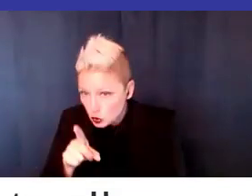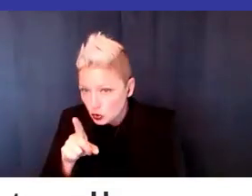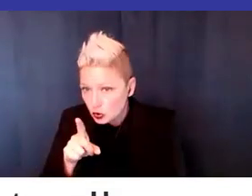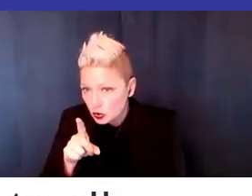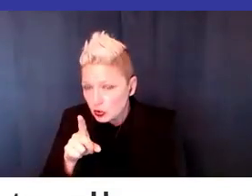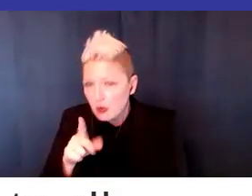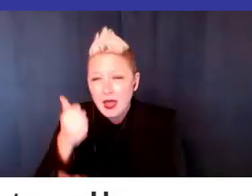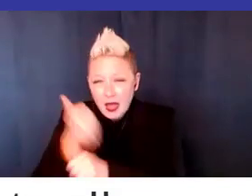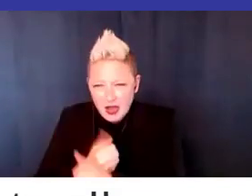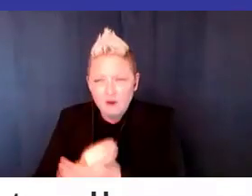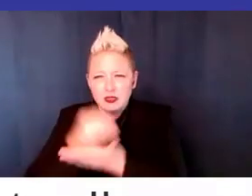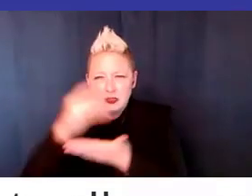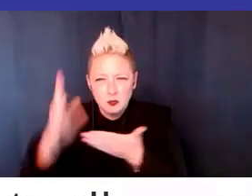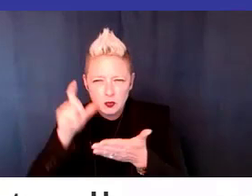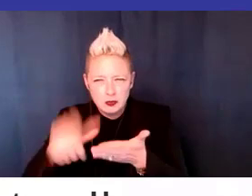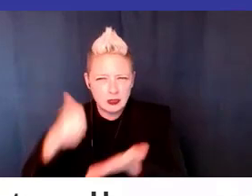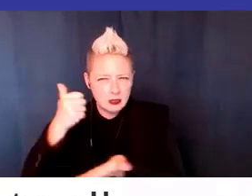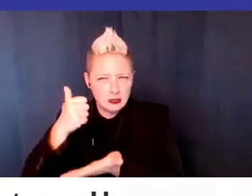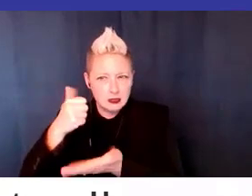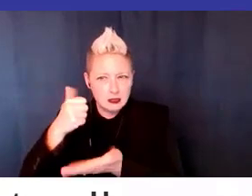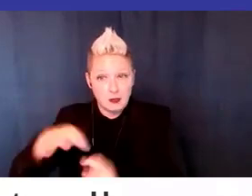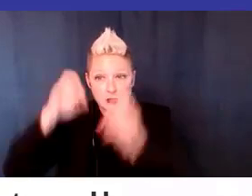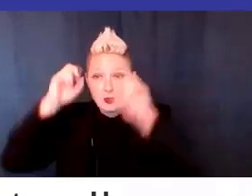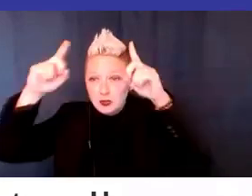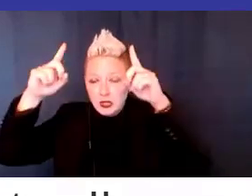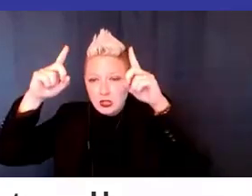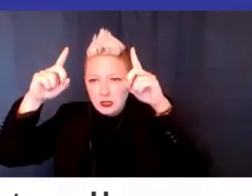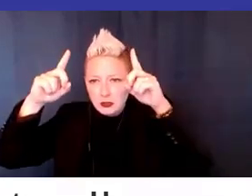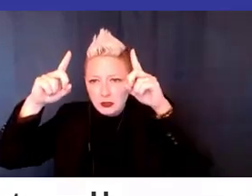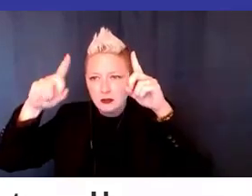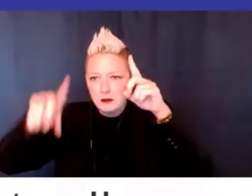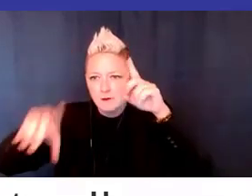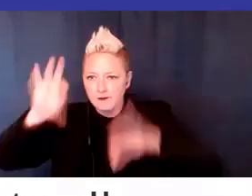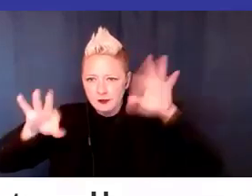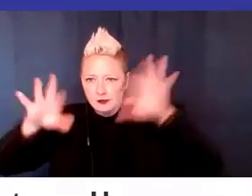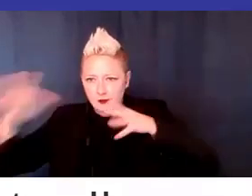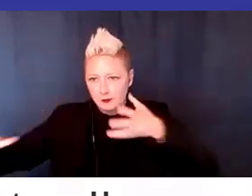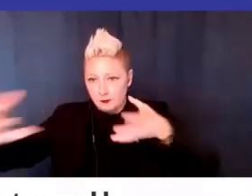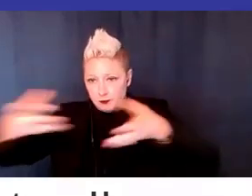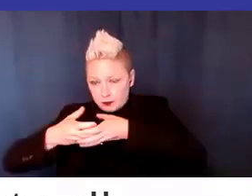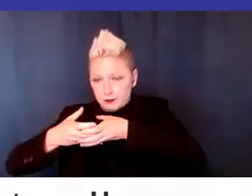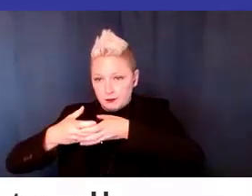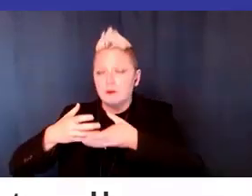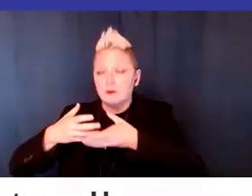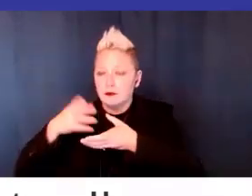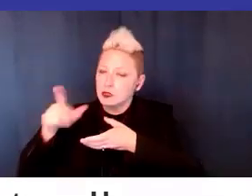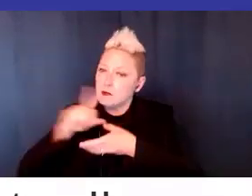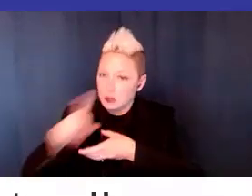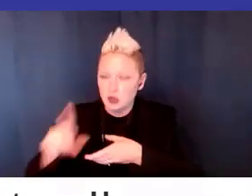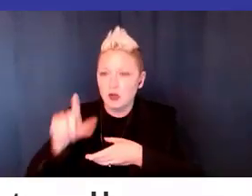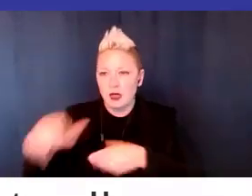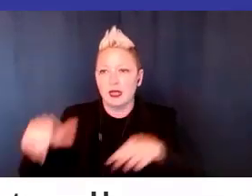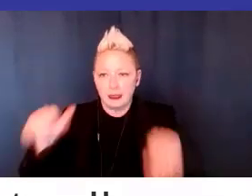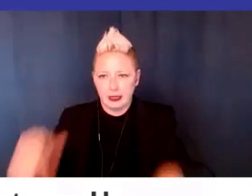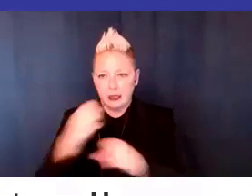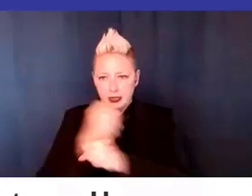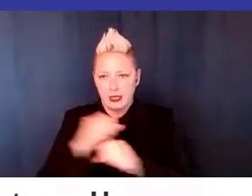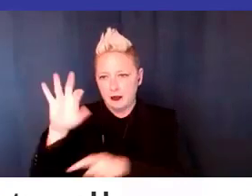every student who may need special education in order to receive a free appropriate public education, or FAPE as